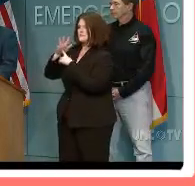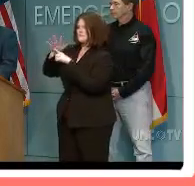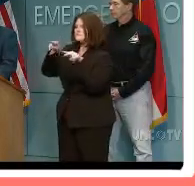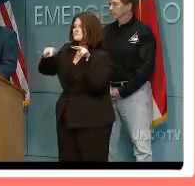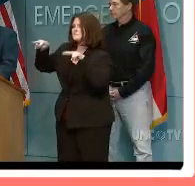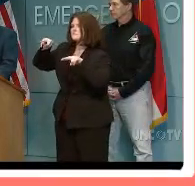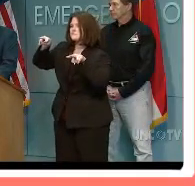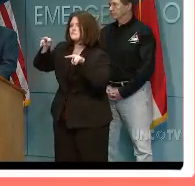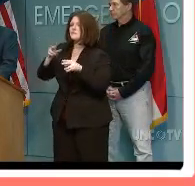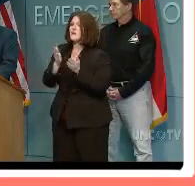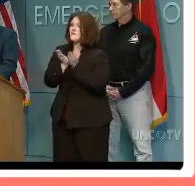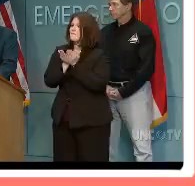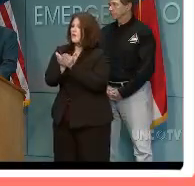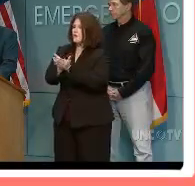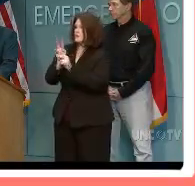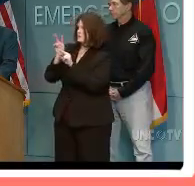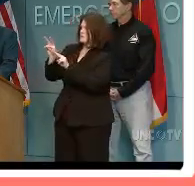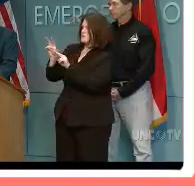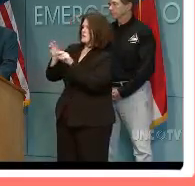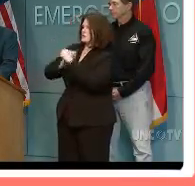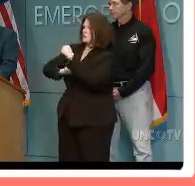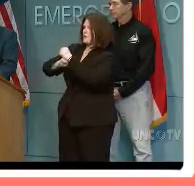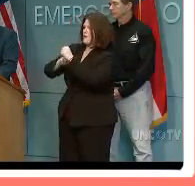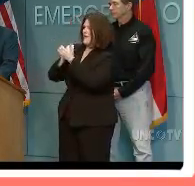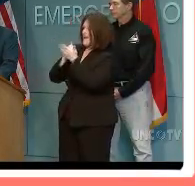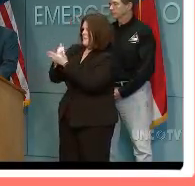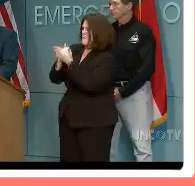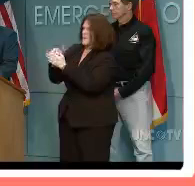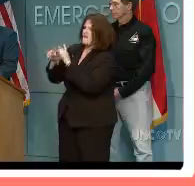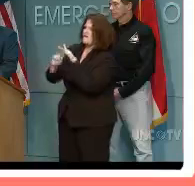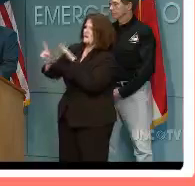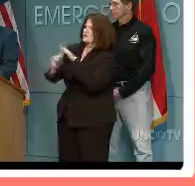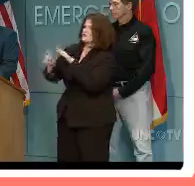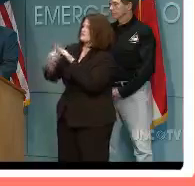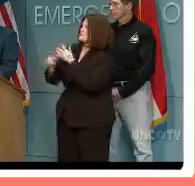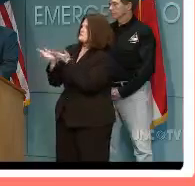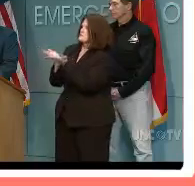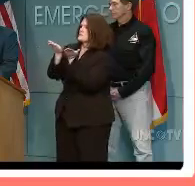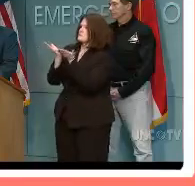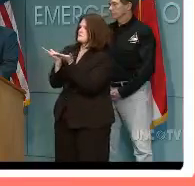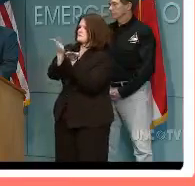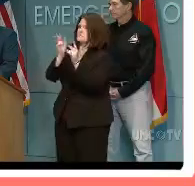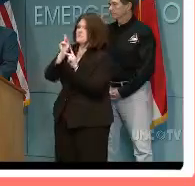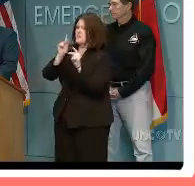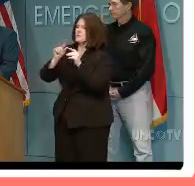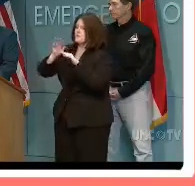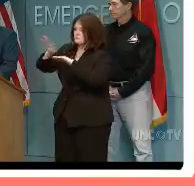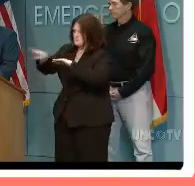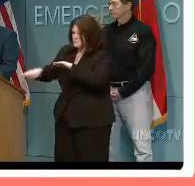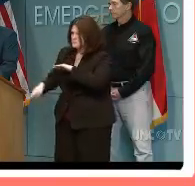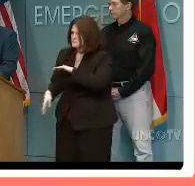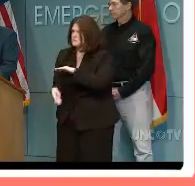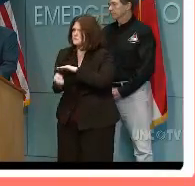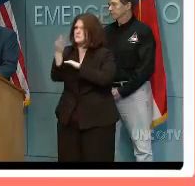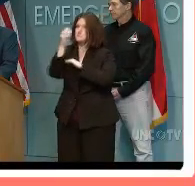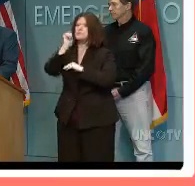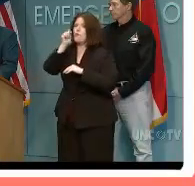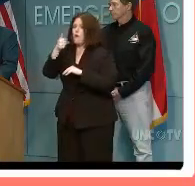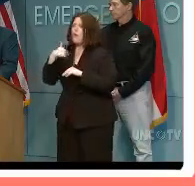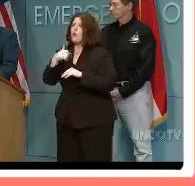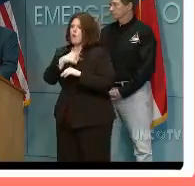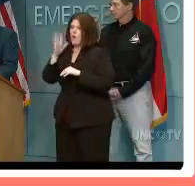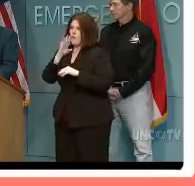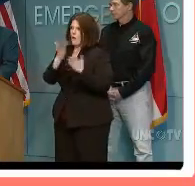have been supporting evacuation on all of the barrier islands. They'll continue that through tomorrow morning, and then we'll be mooring all of